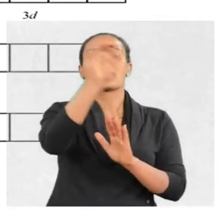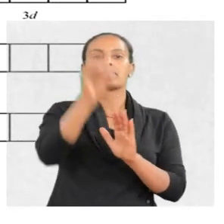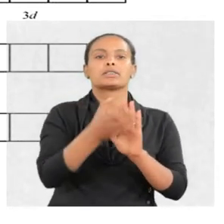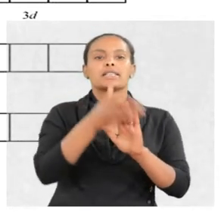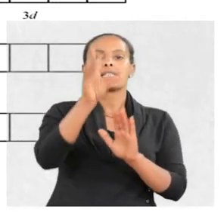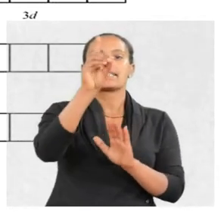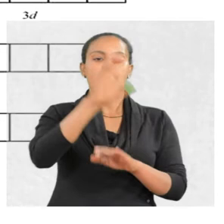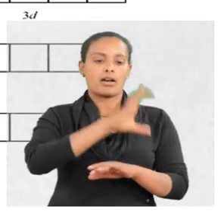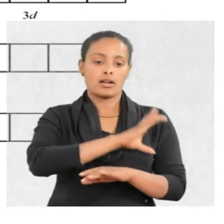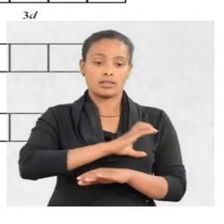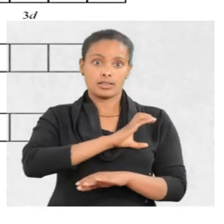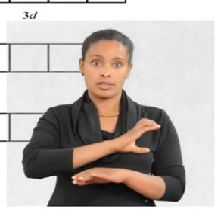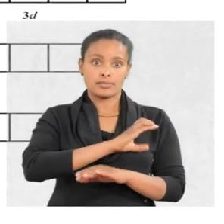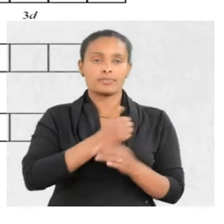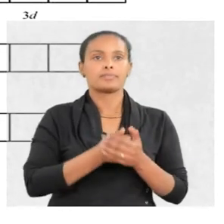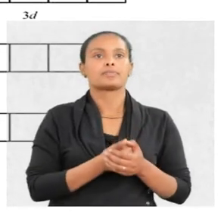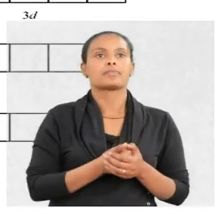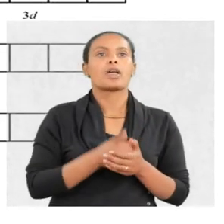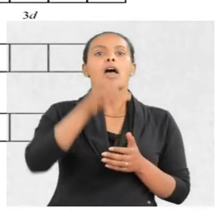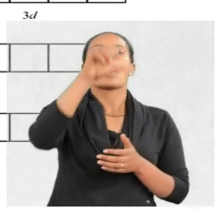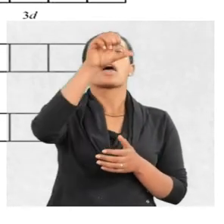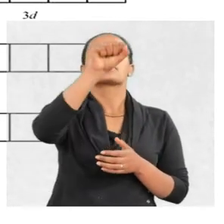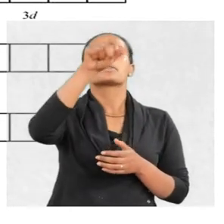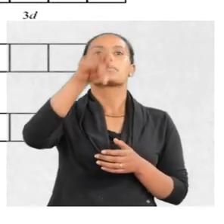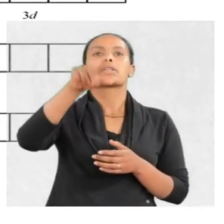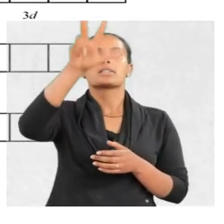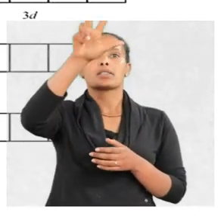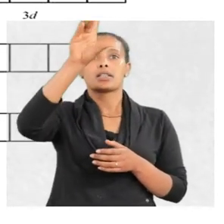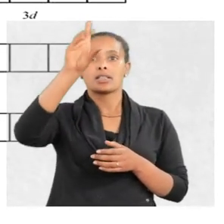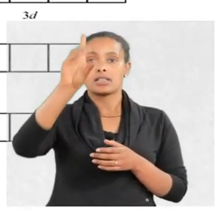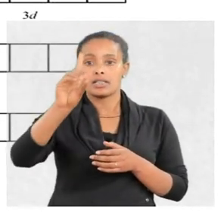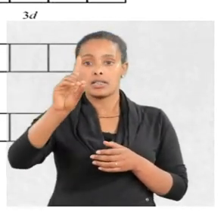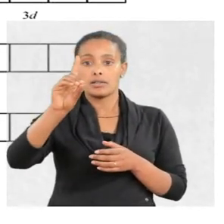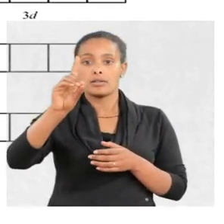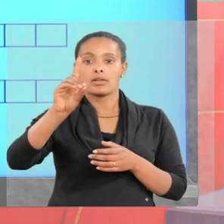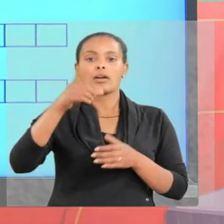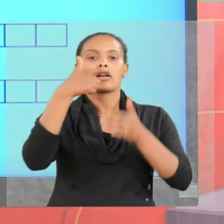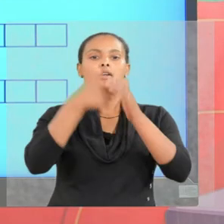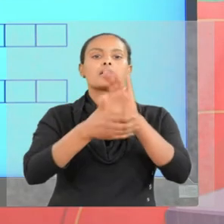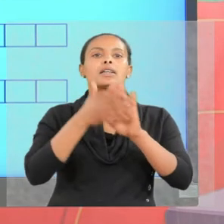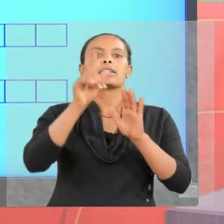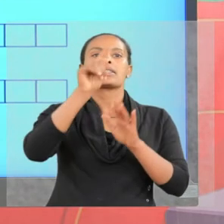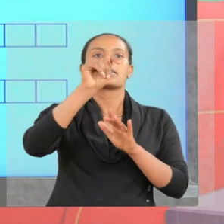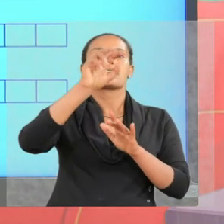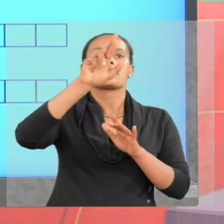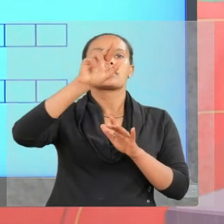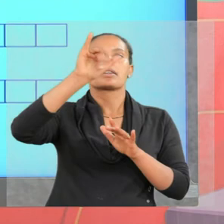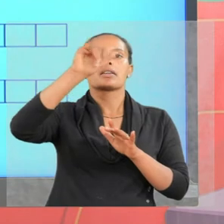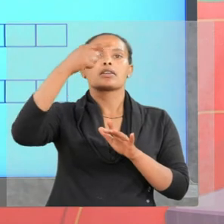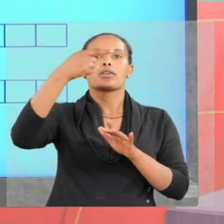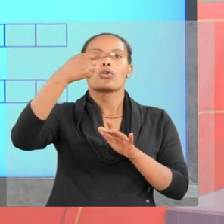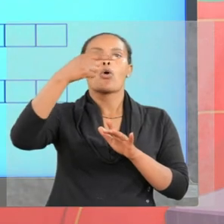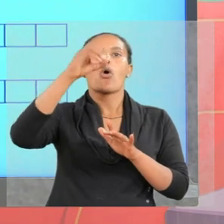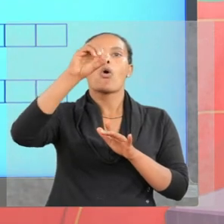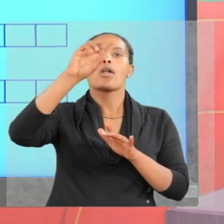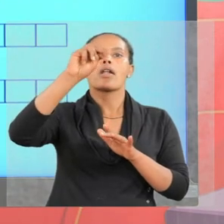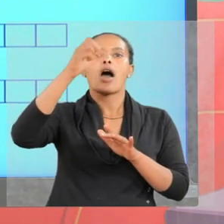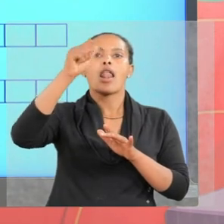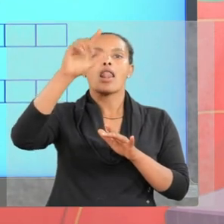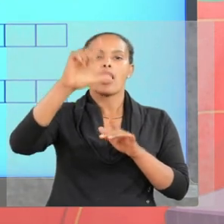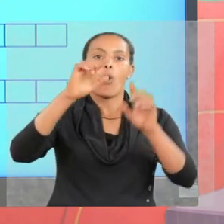d character. sp3d hybrid orbitals result in trigonal bipyramidal